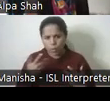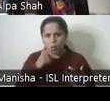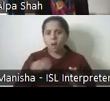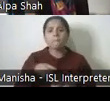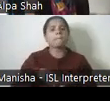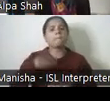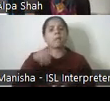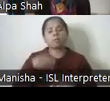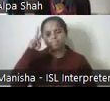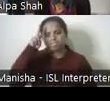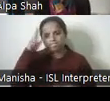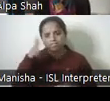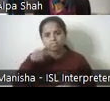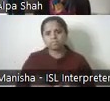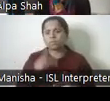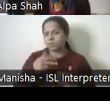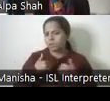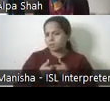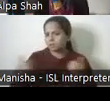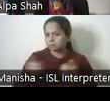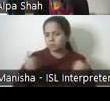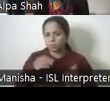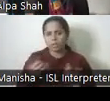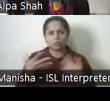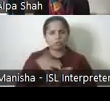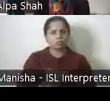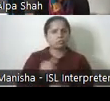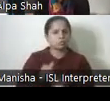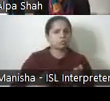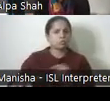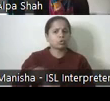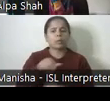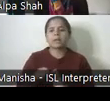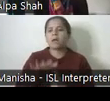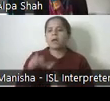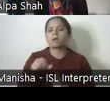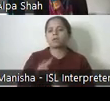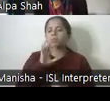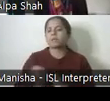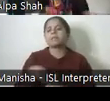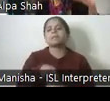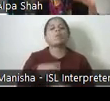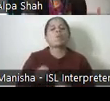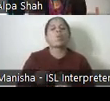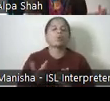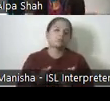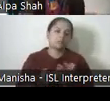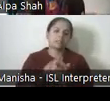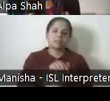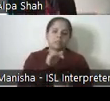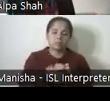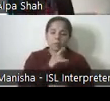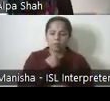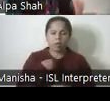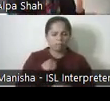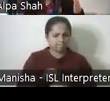increasingly concerned to distinguish themselves from mainstream society in order to gain access to reserved seats. But the overwhelming effect